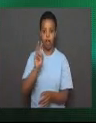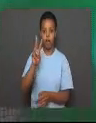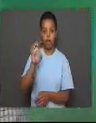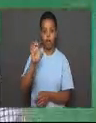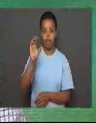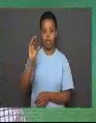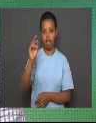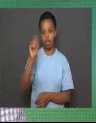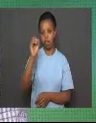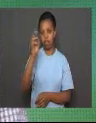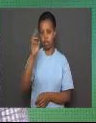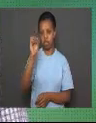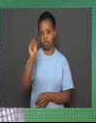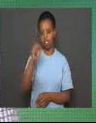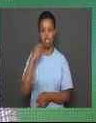vectors.